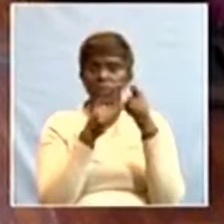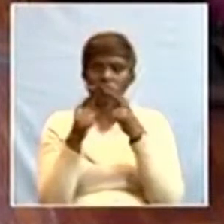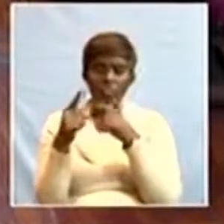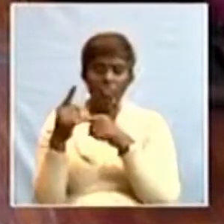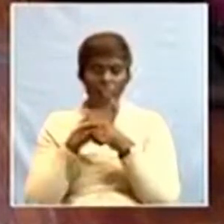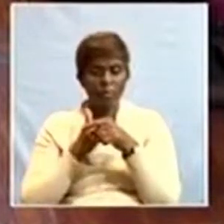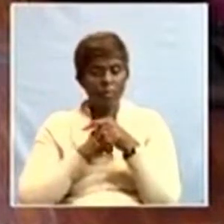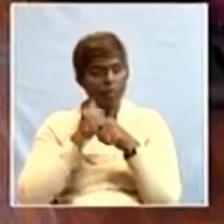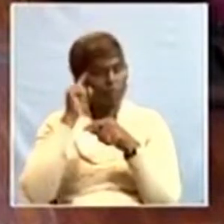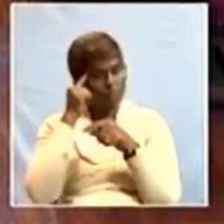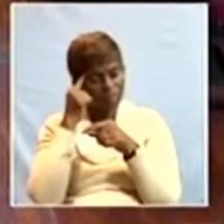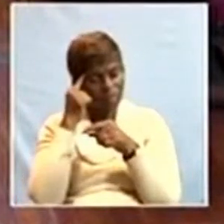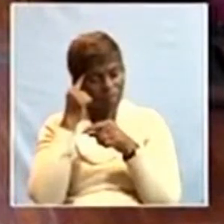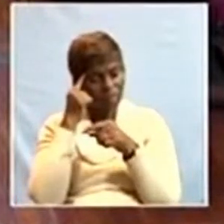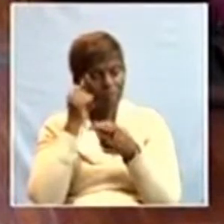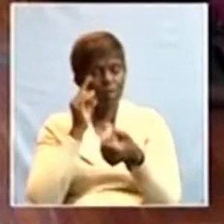think,